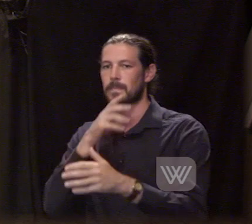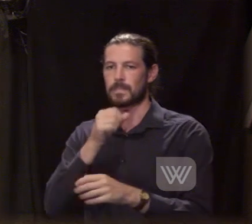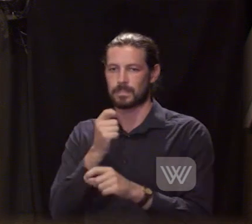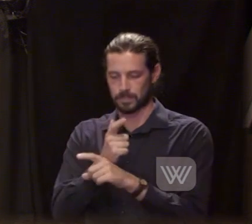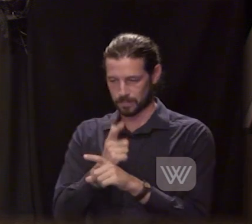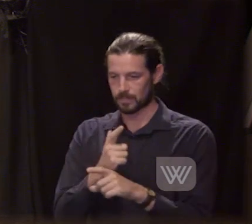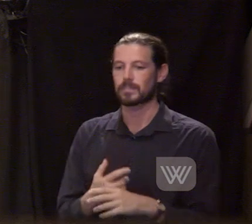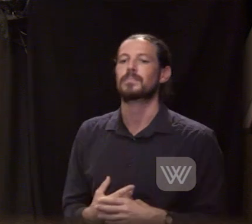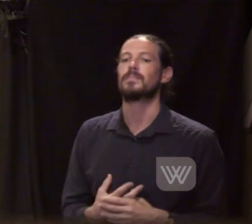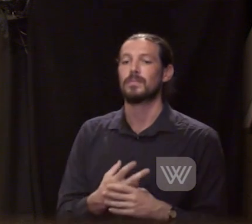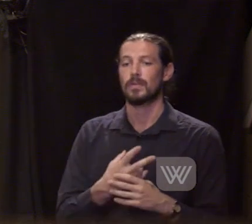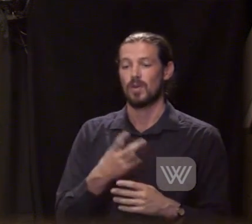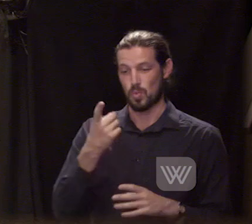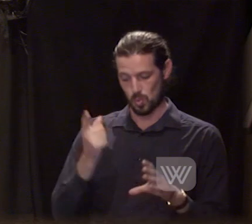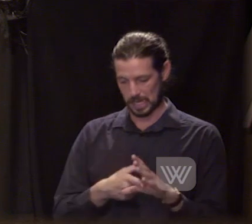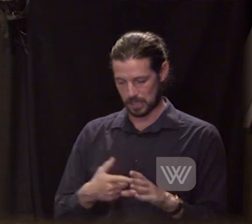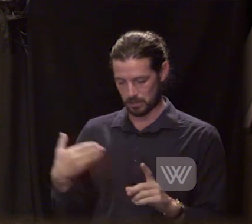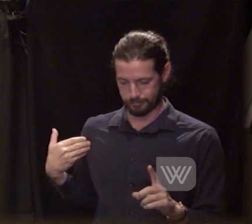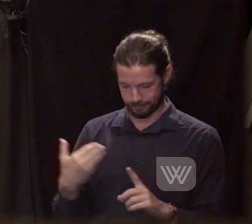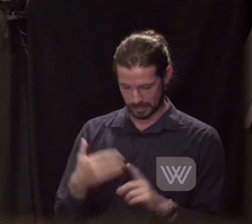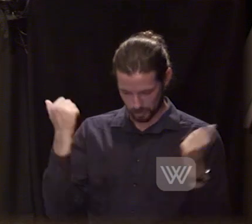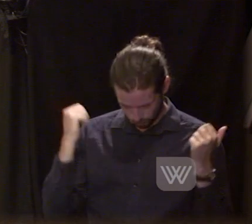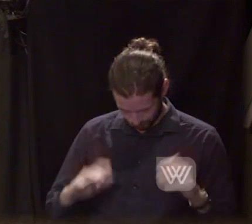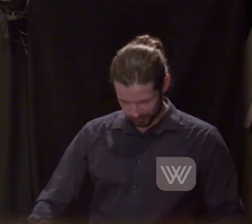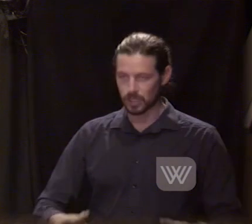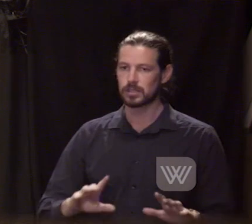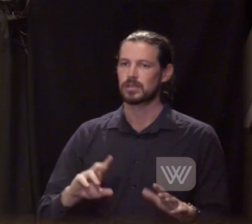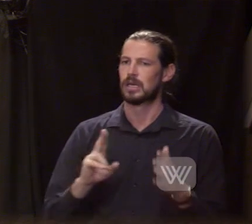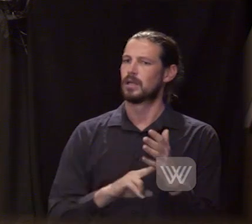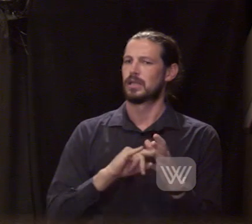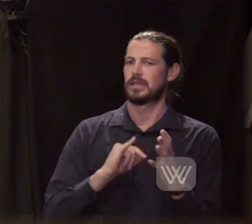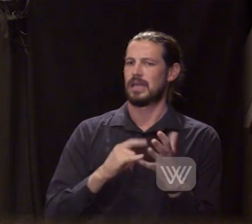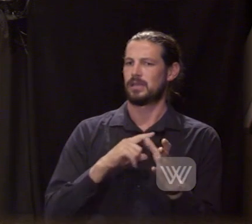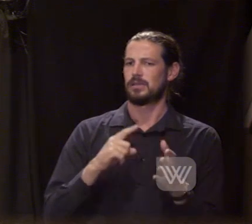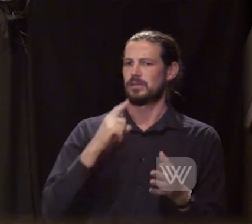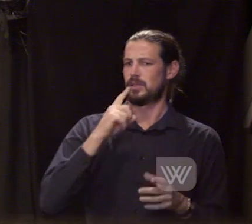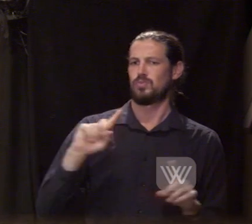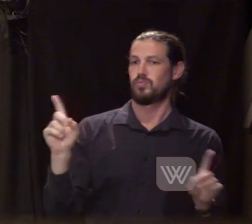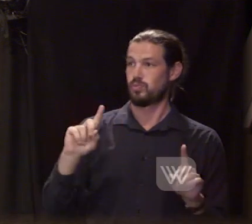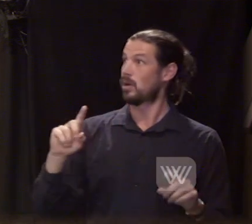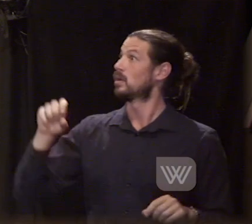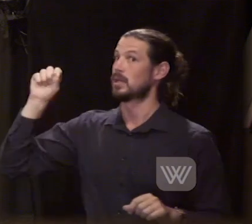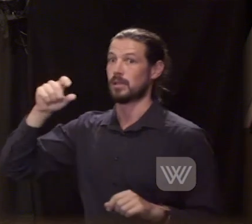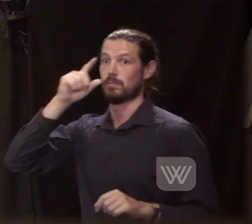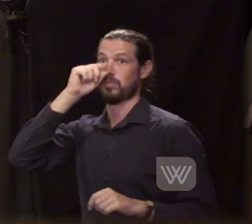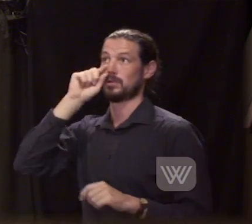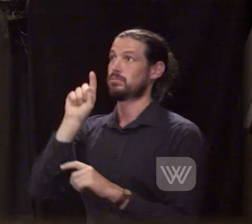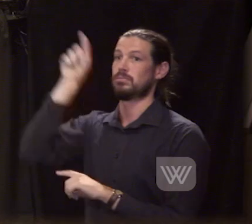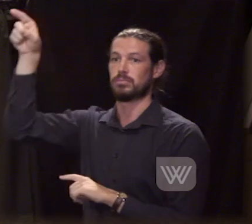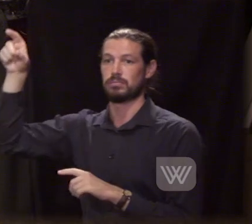conclude after your 12 months? Did they decide that, yes, it's possible to send 5 people into space for 5 years? And did